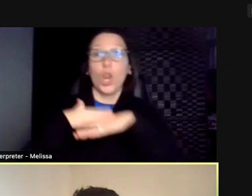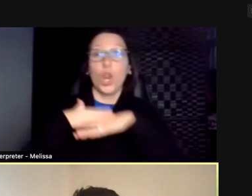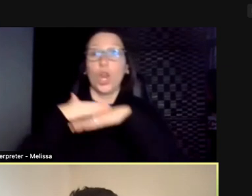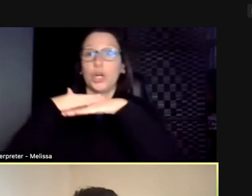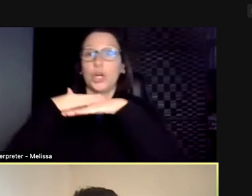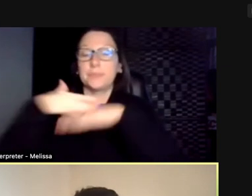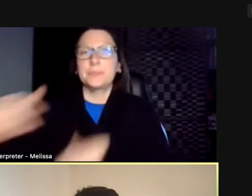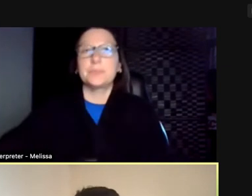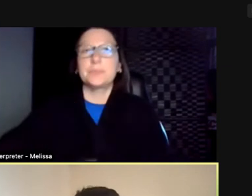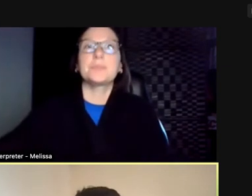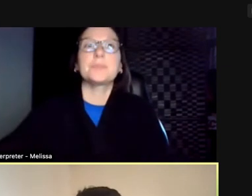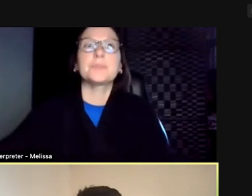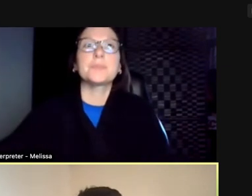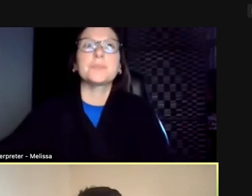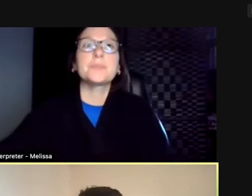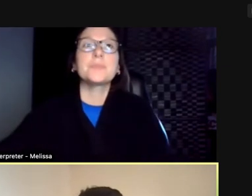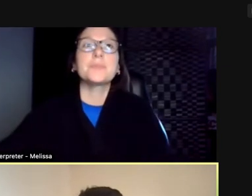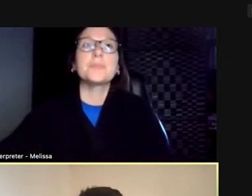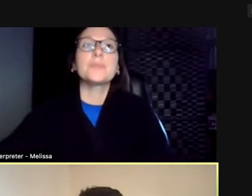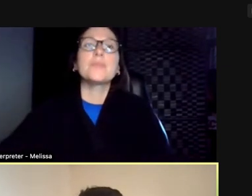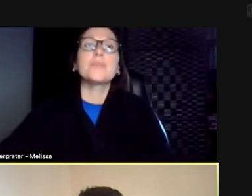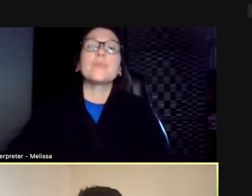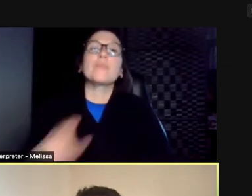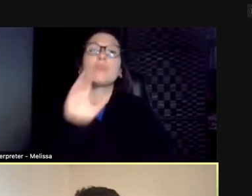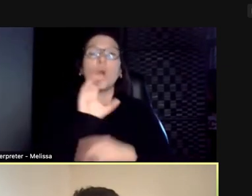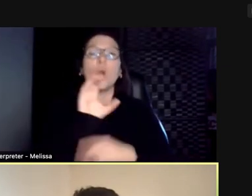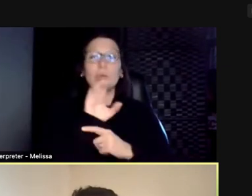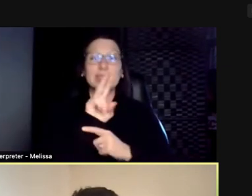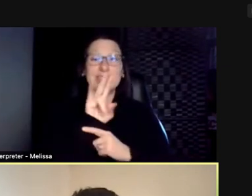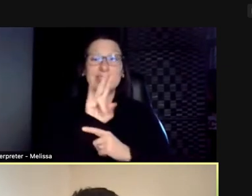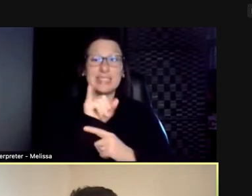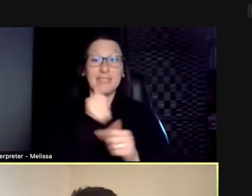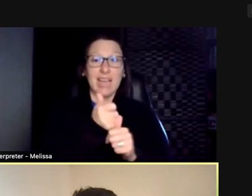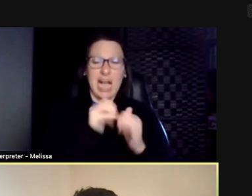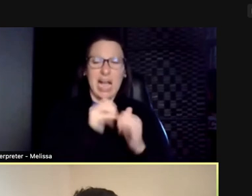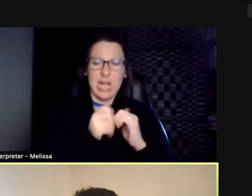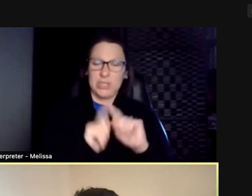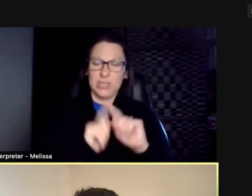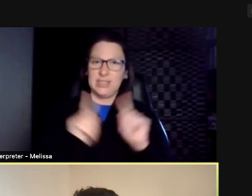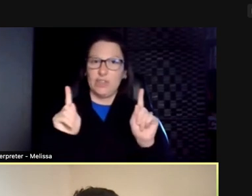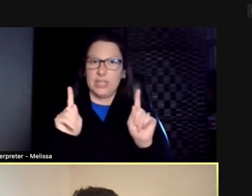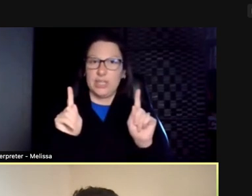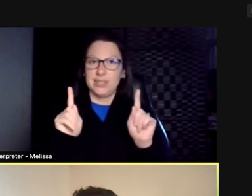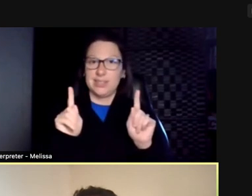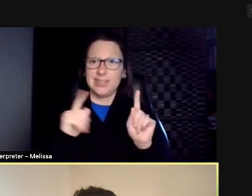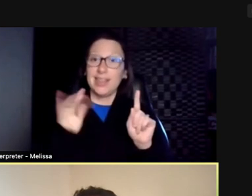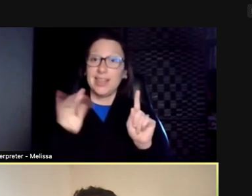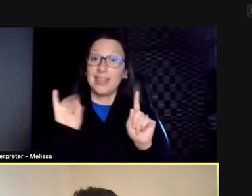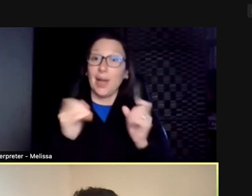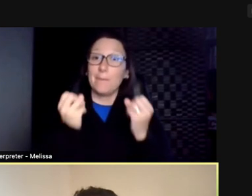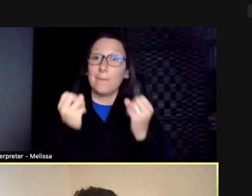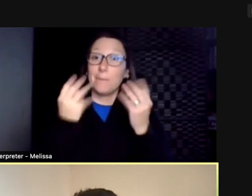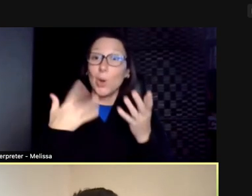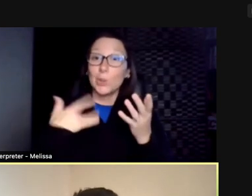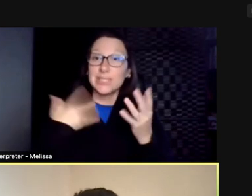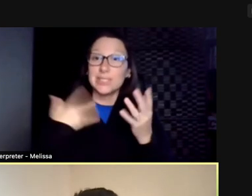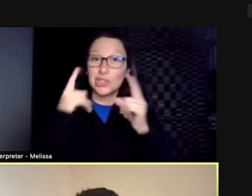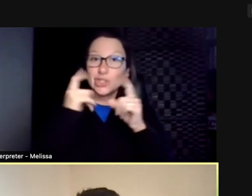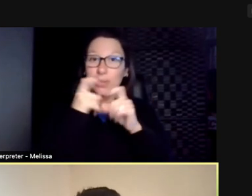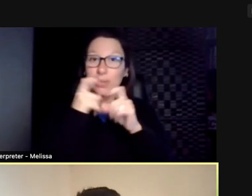So how might all of this stuff be different for kids with CVI? Well, first of all, multisensory complexity has an impact on all of the